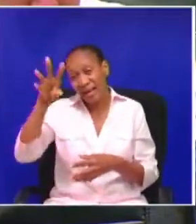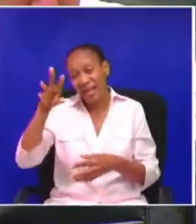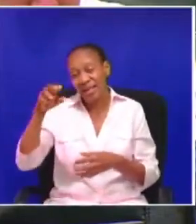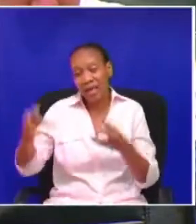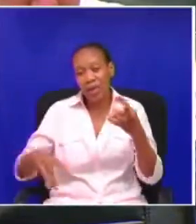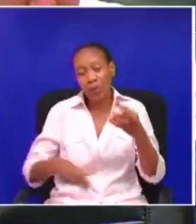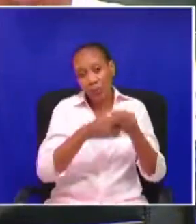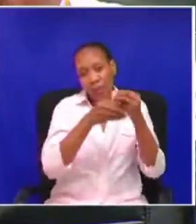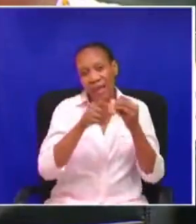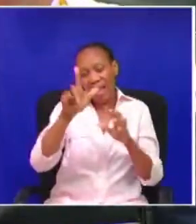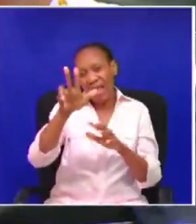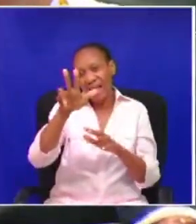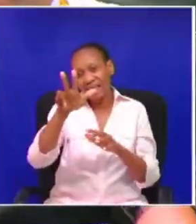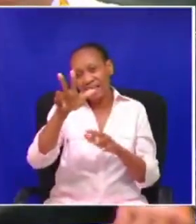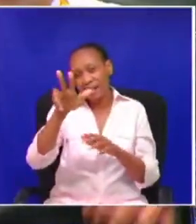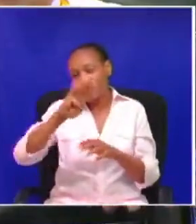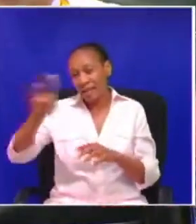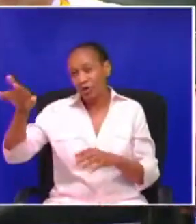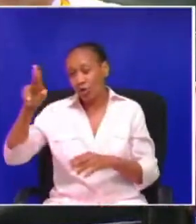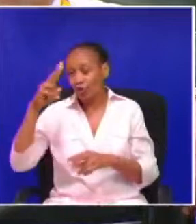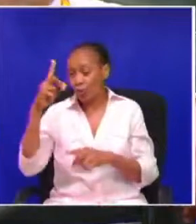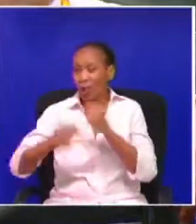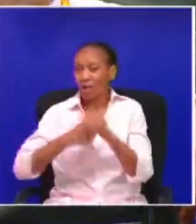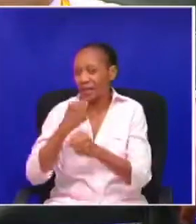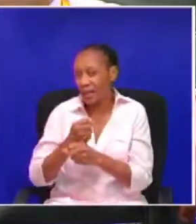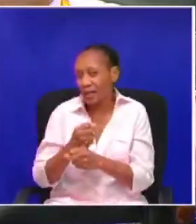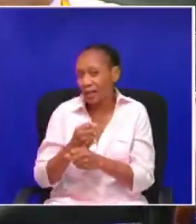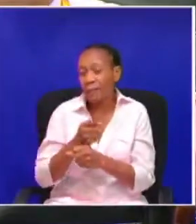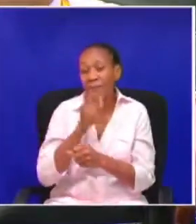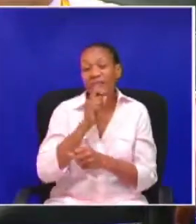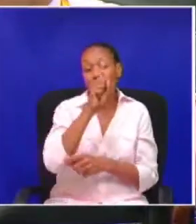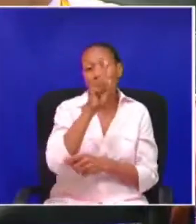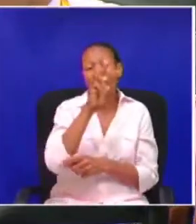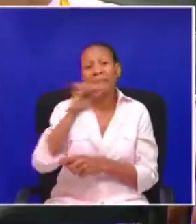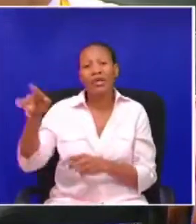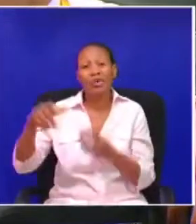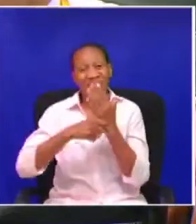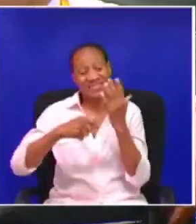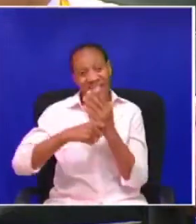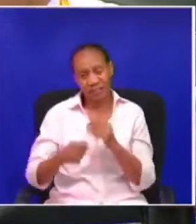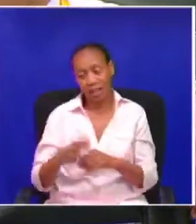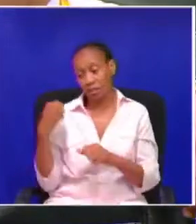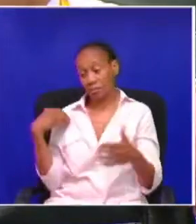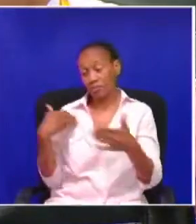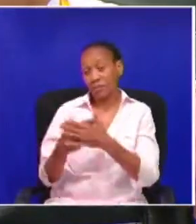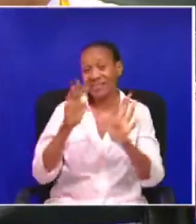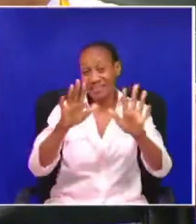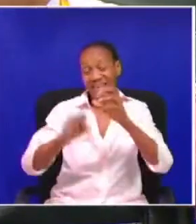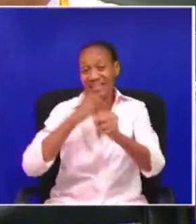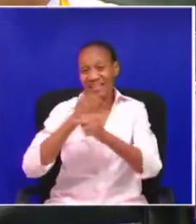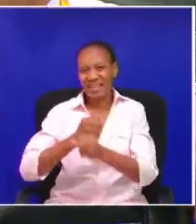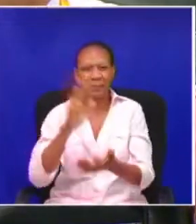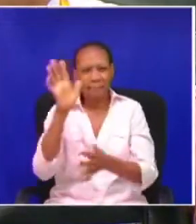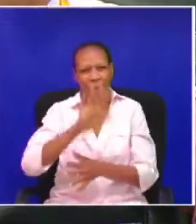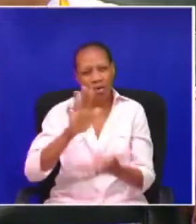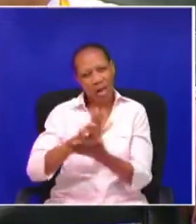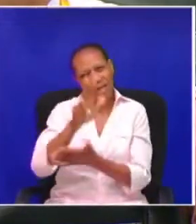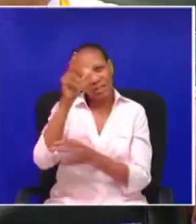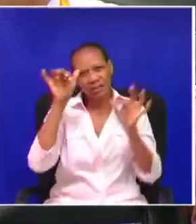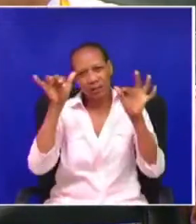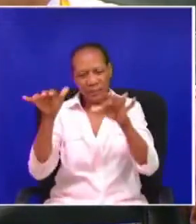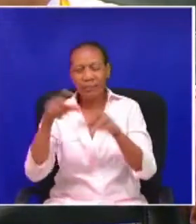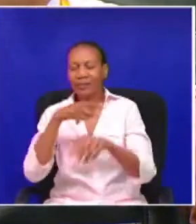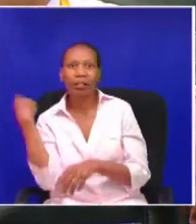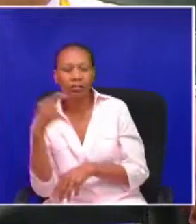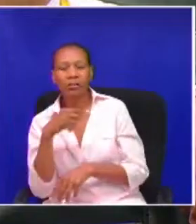local economy every year and pays about R1 billion in taxes. In the last 10 years, at least 18 people have been